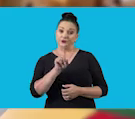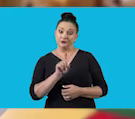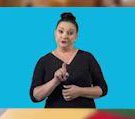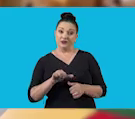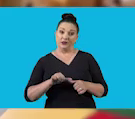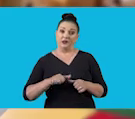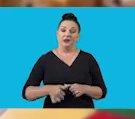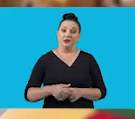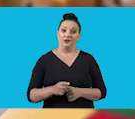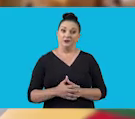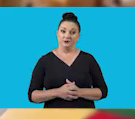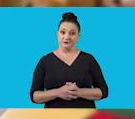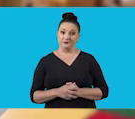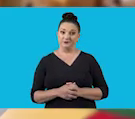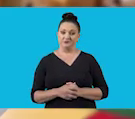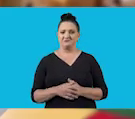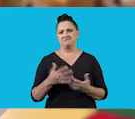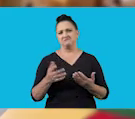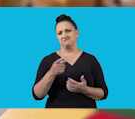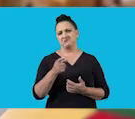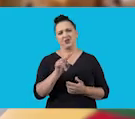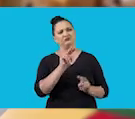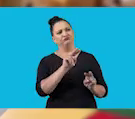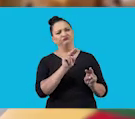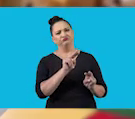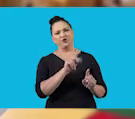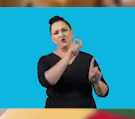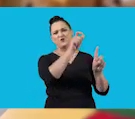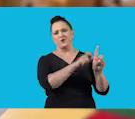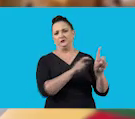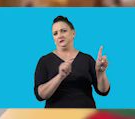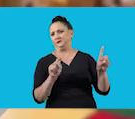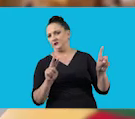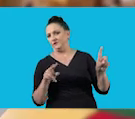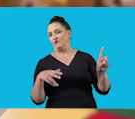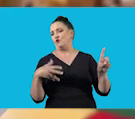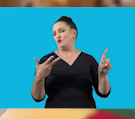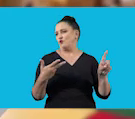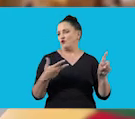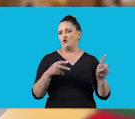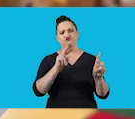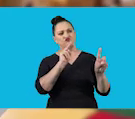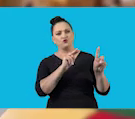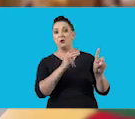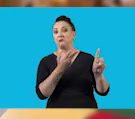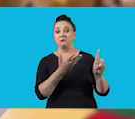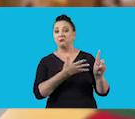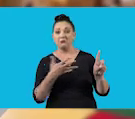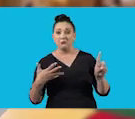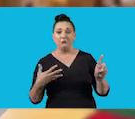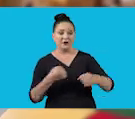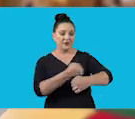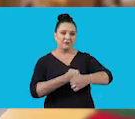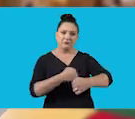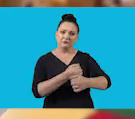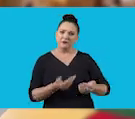You've seen someone baking, probably on TV, or your mother baking. So you probably was wondering, why is it